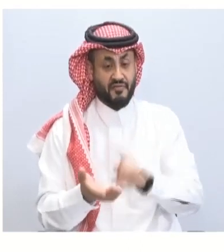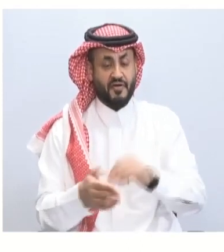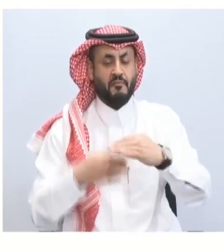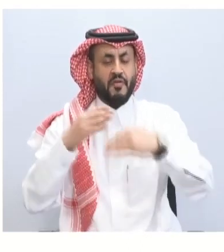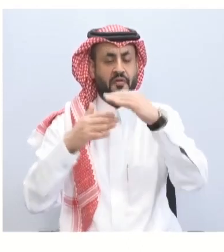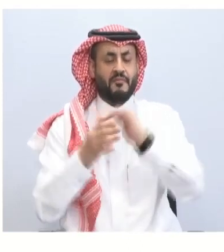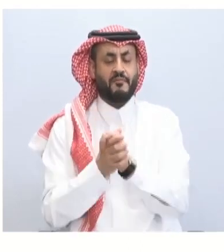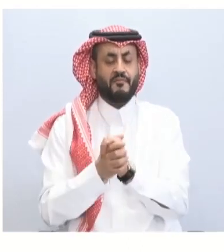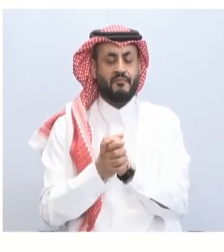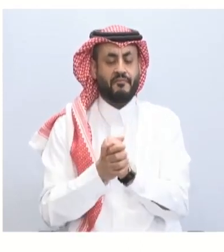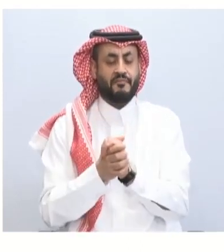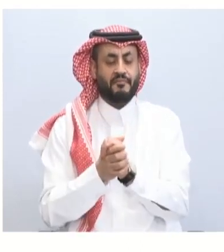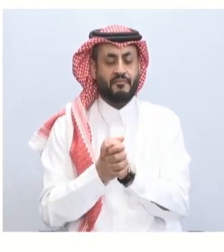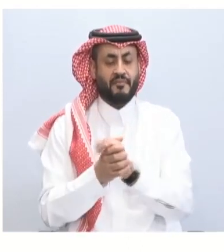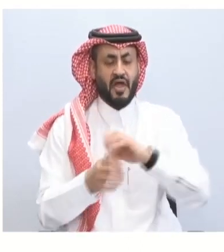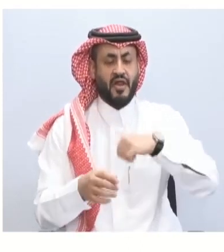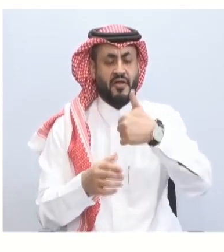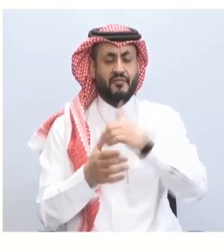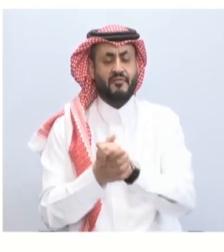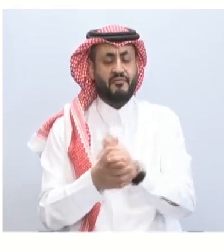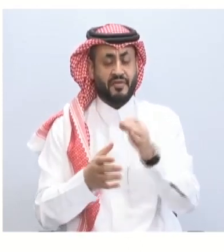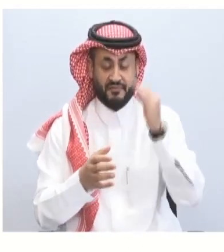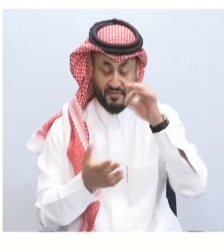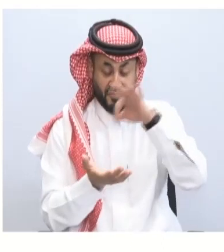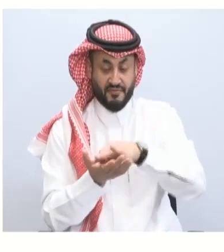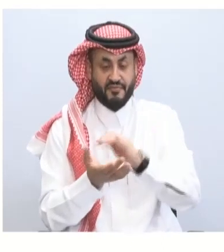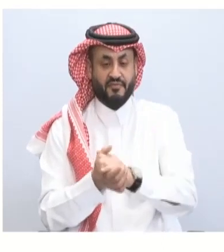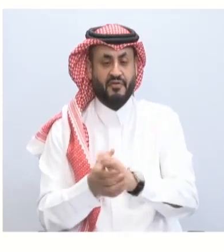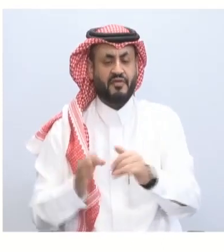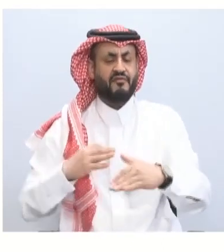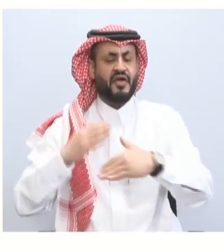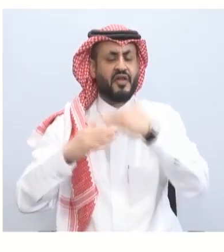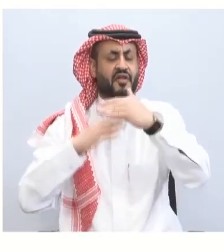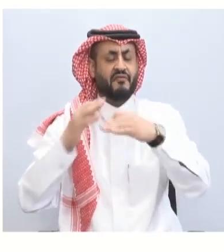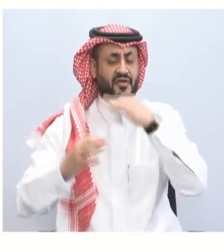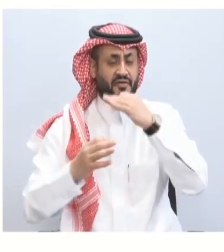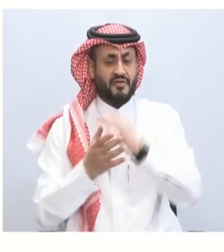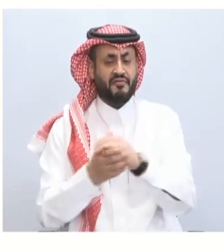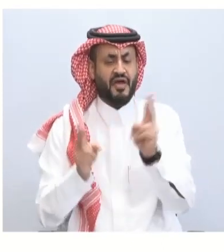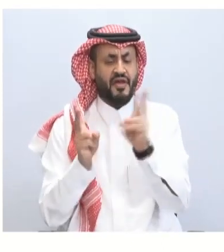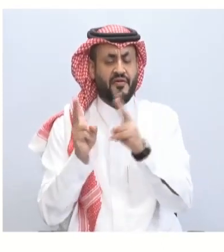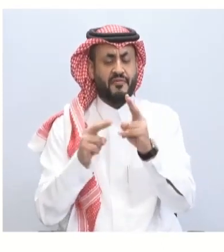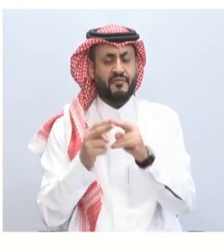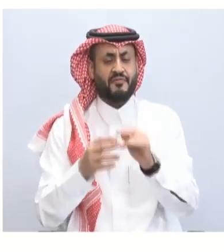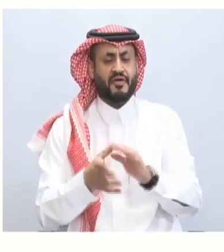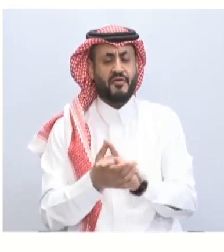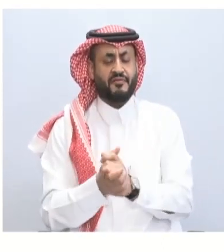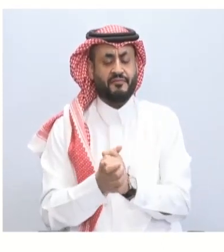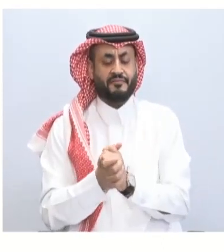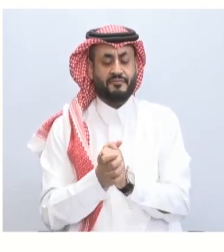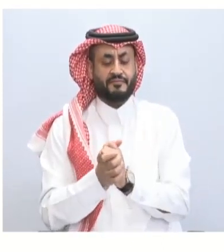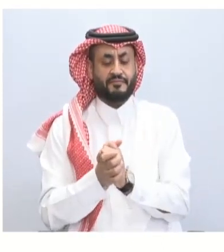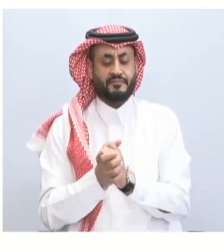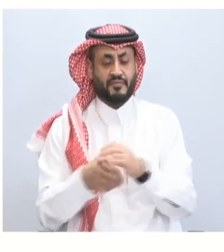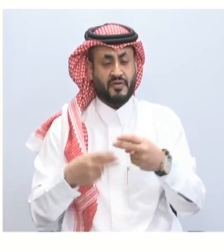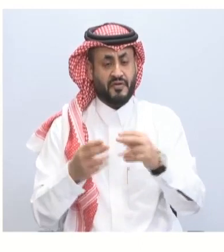efficiently. However, they pointed out that they would very much like to develop their language and communication skills further in order to be